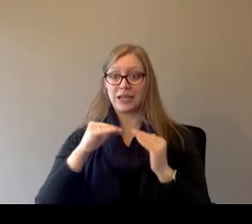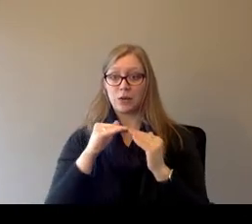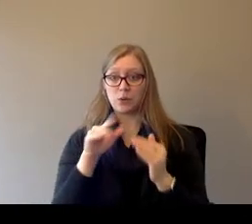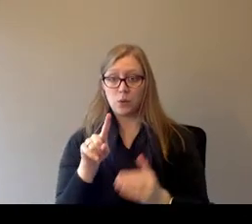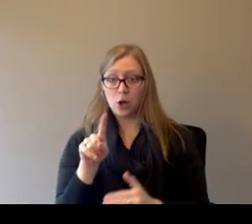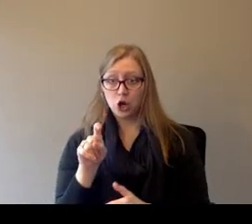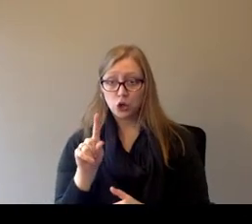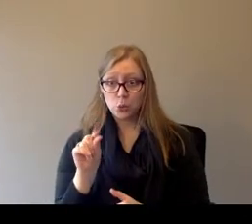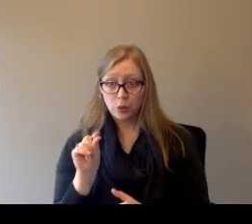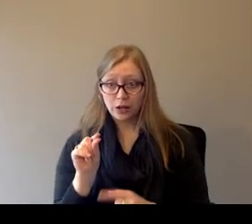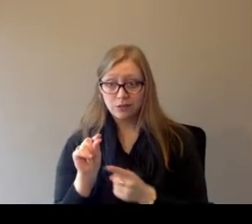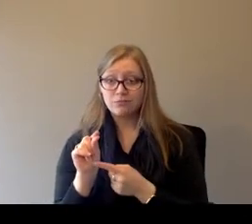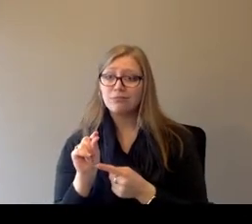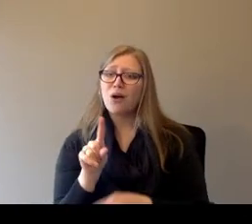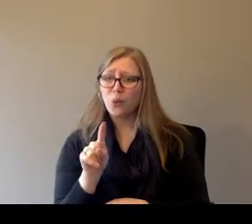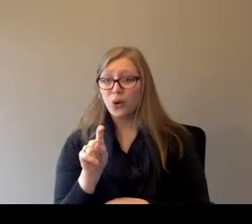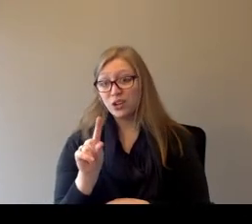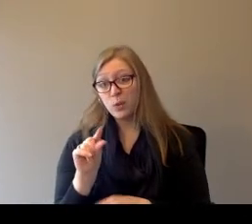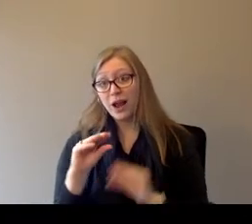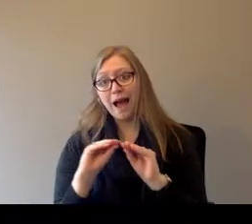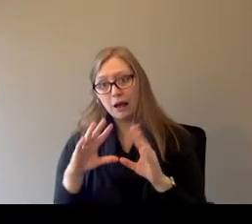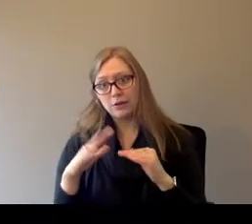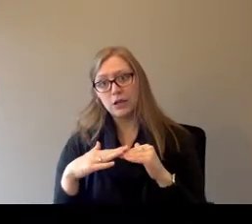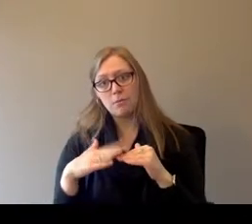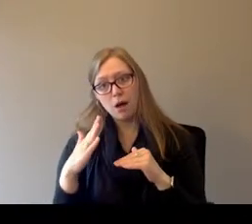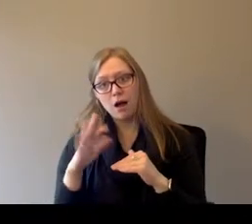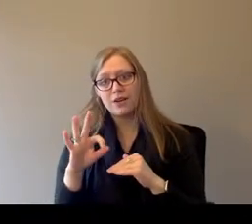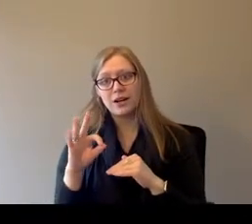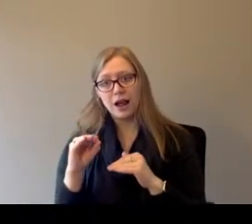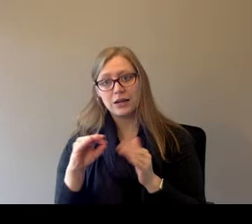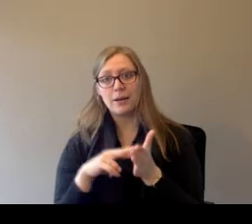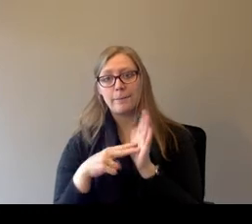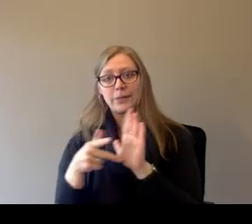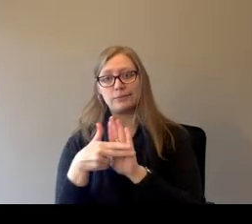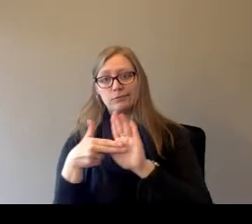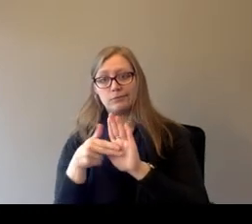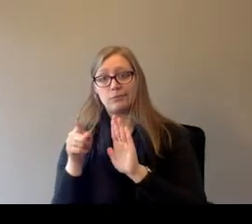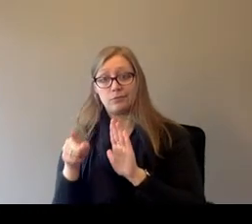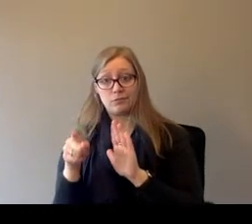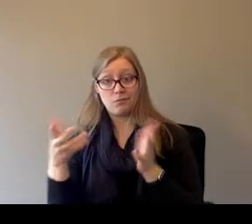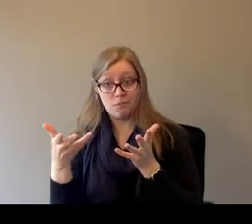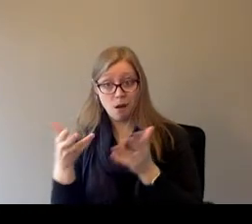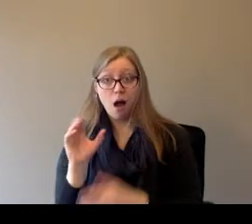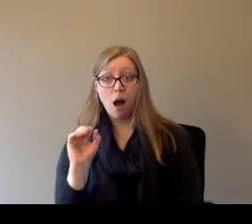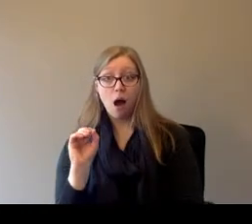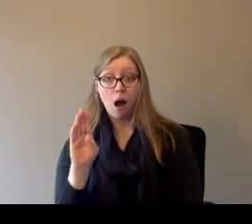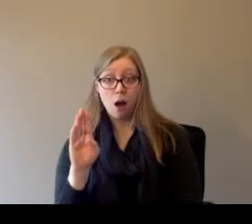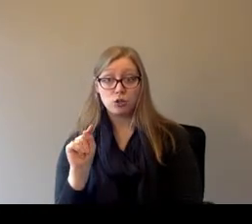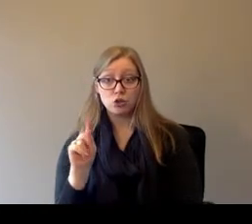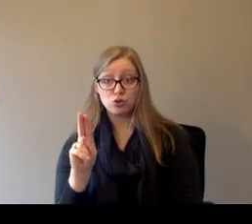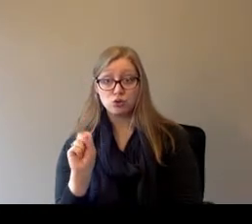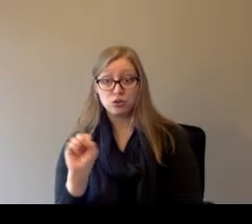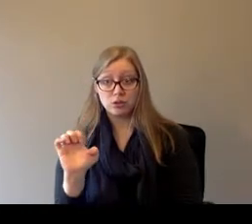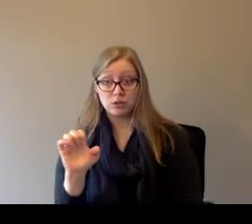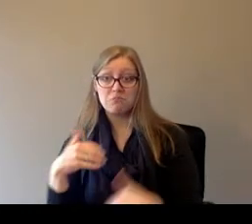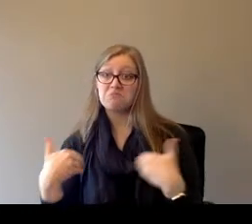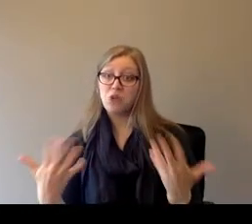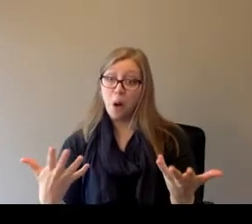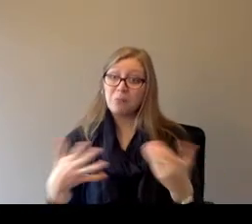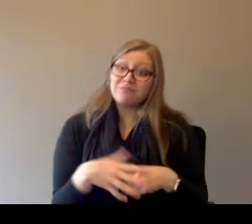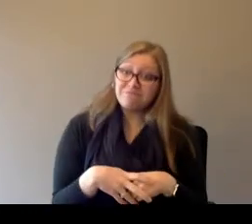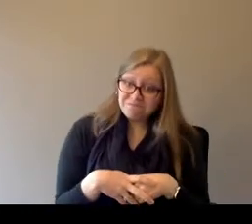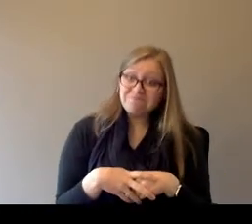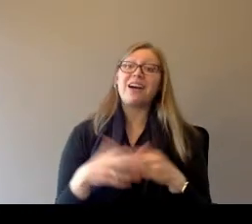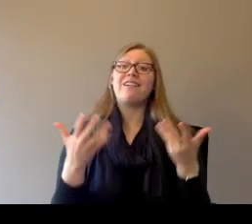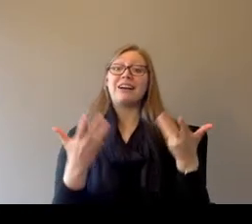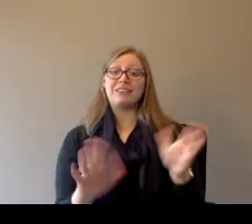than 90, so this would be an obtuse triangle. So there we have. We've classified